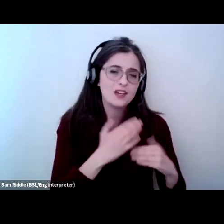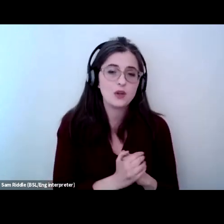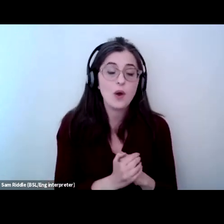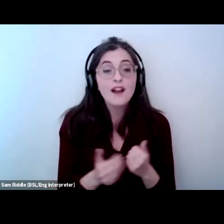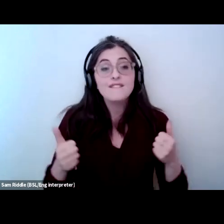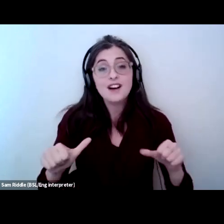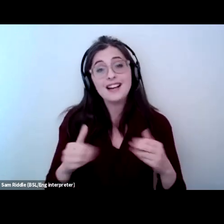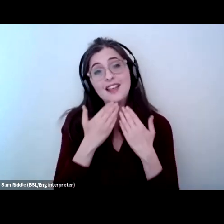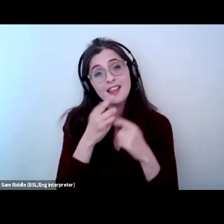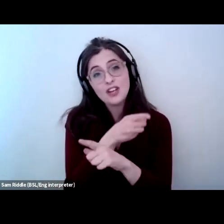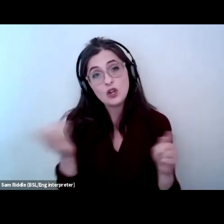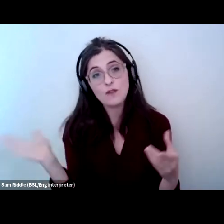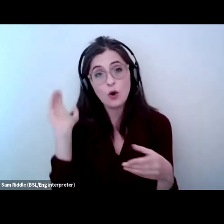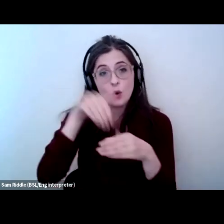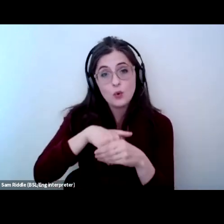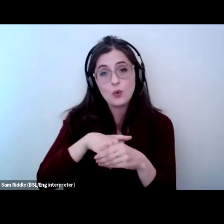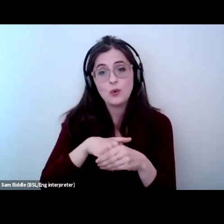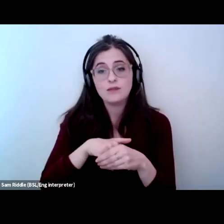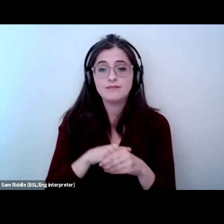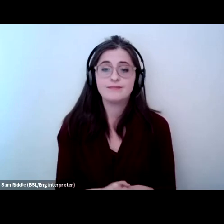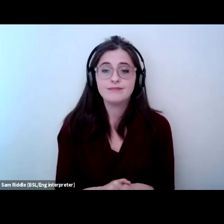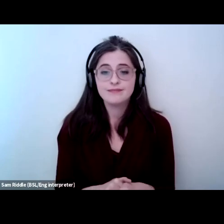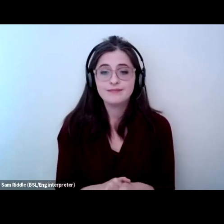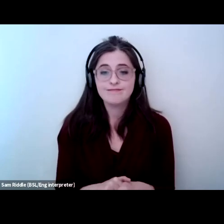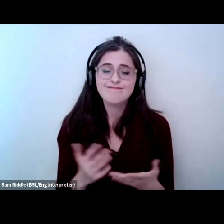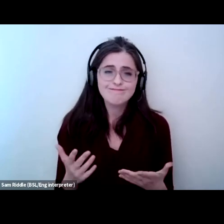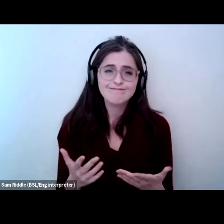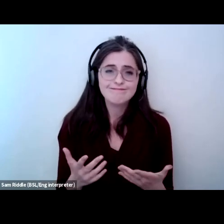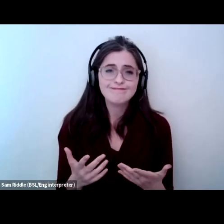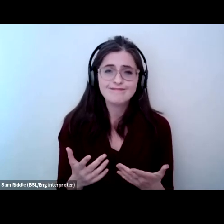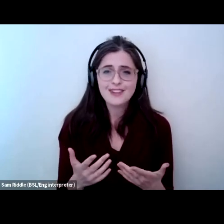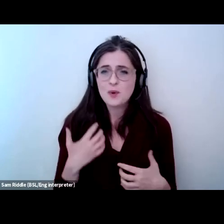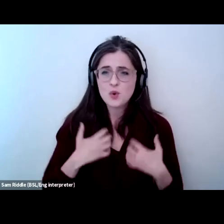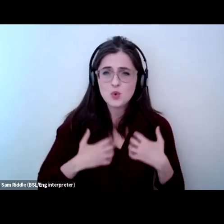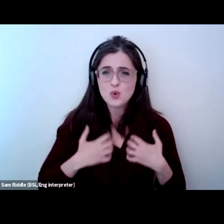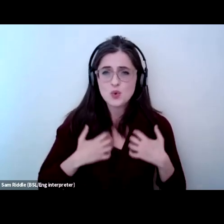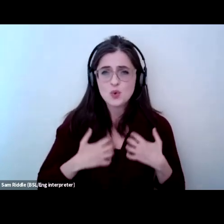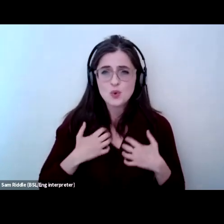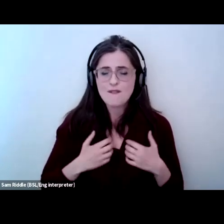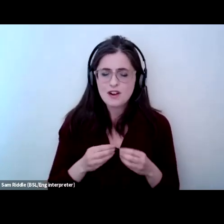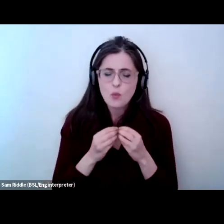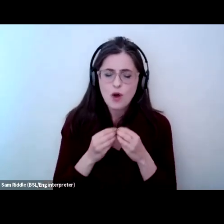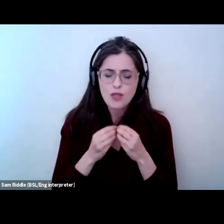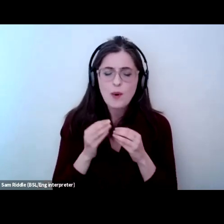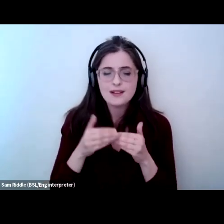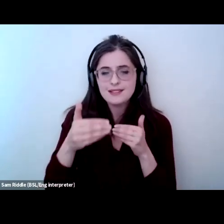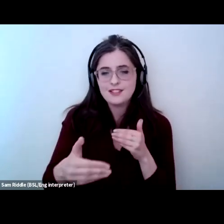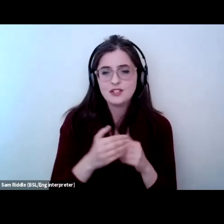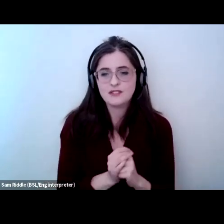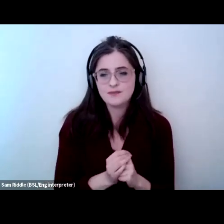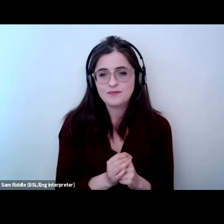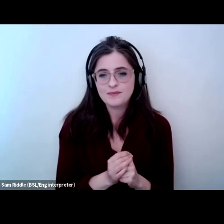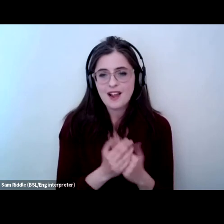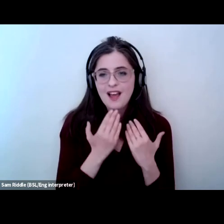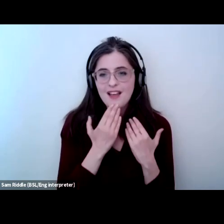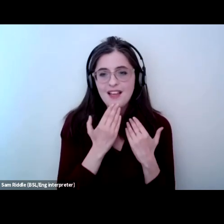finally, to thank you for coming along and participating. I think it's, as I said earlier, it's been a very interesting, very worthwhile session. So thank you